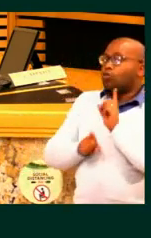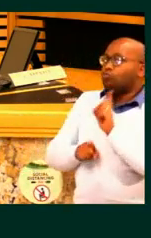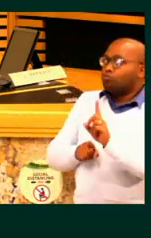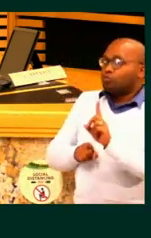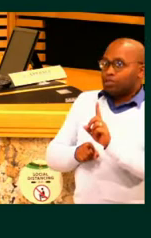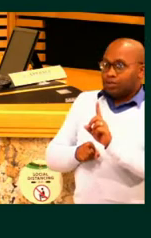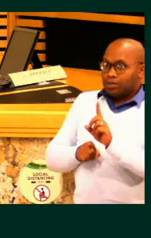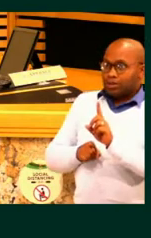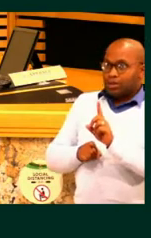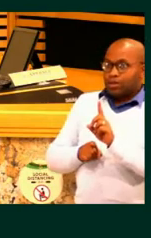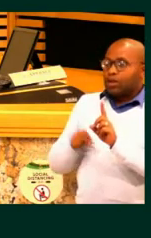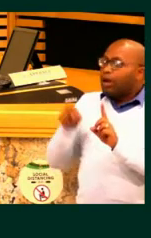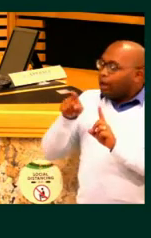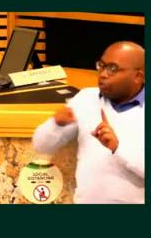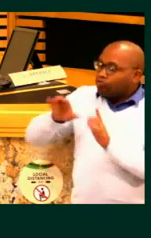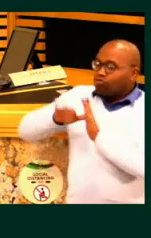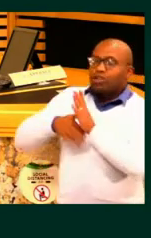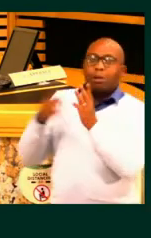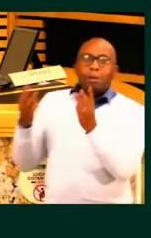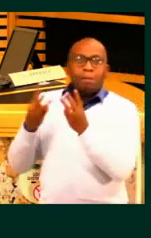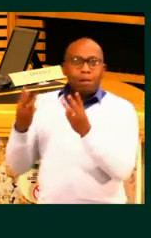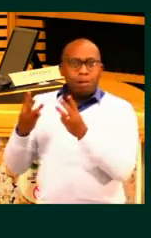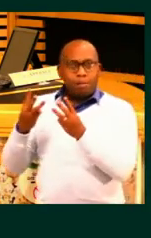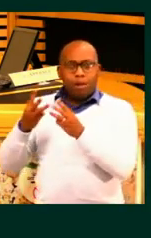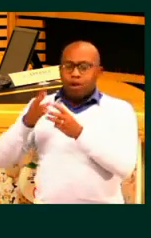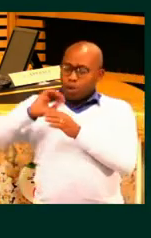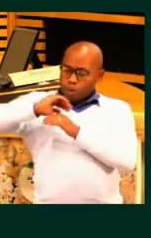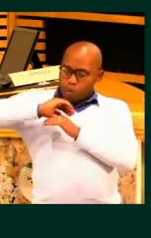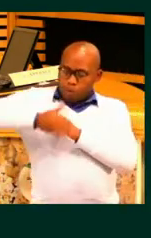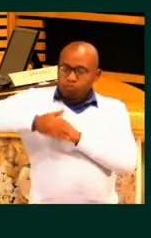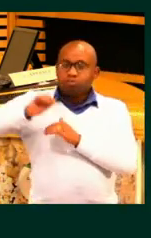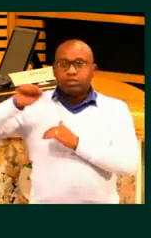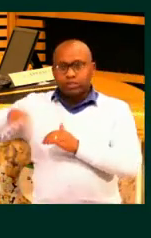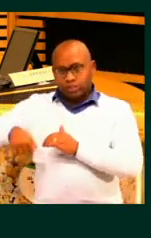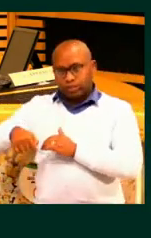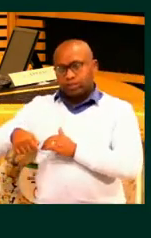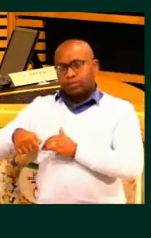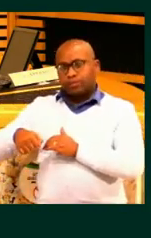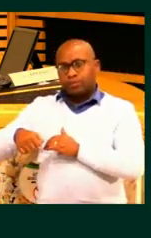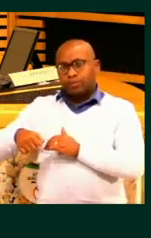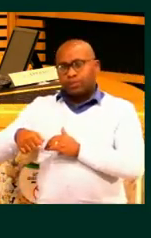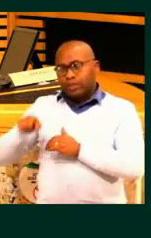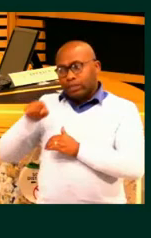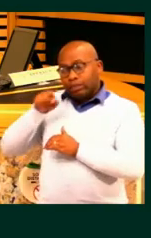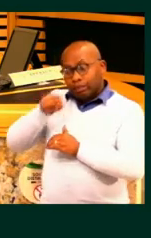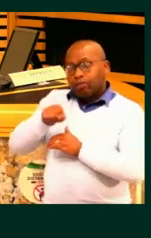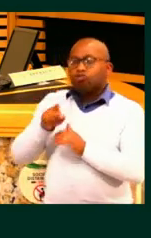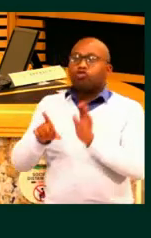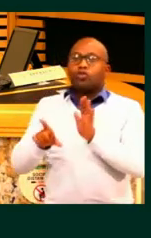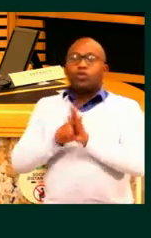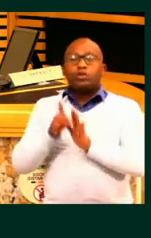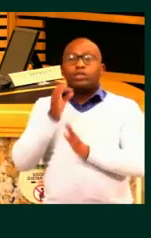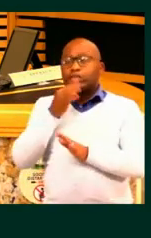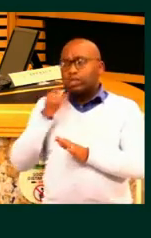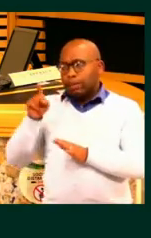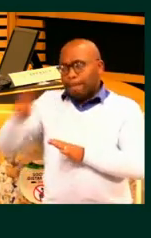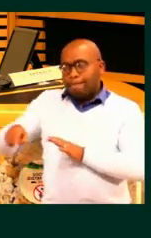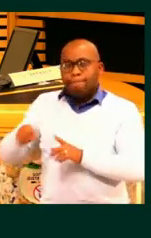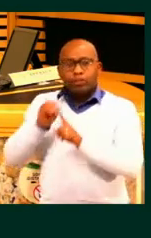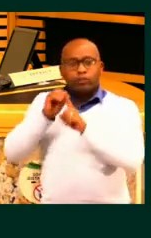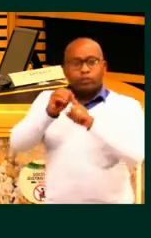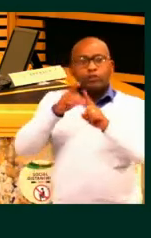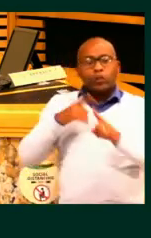are protected against unfair discrimination and entitles them to affirmative action